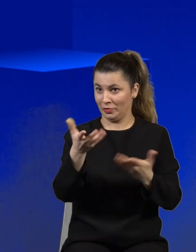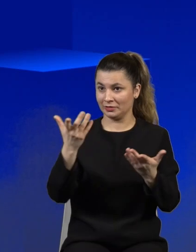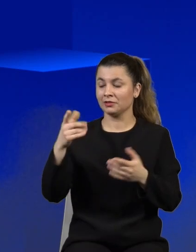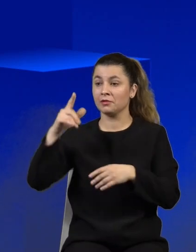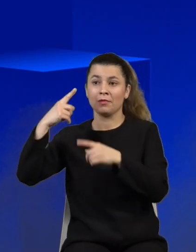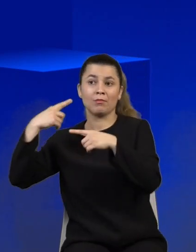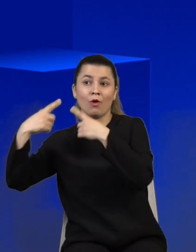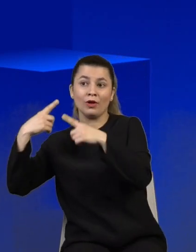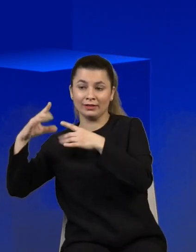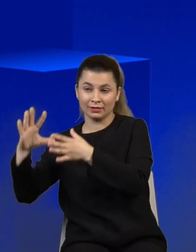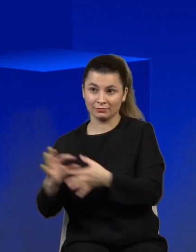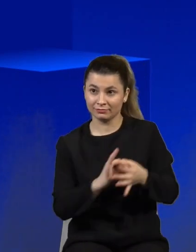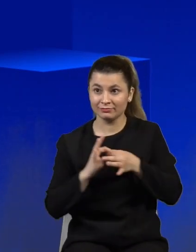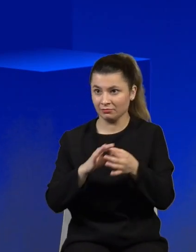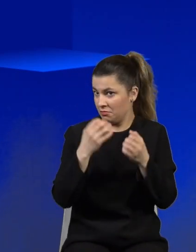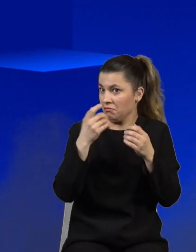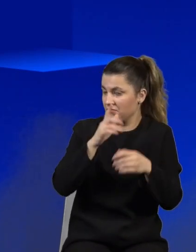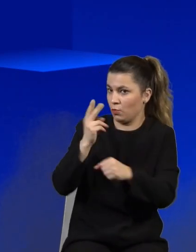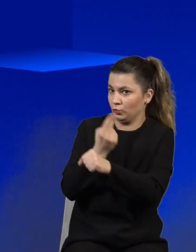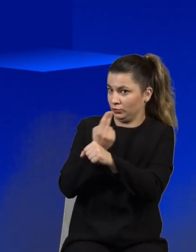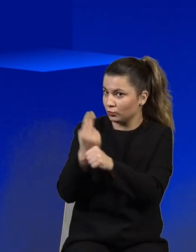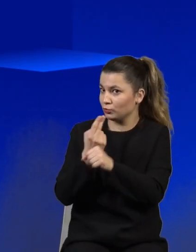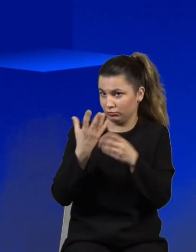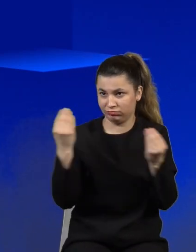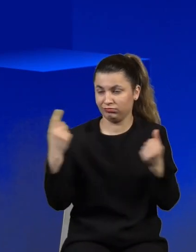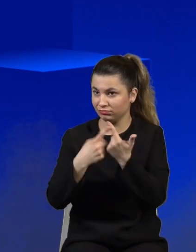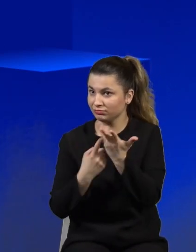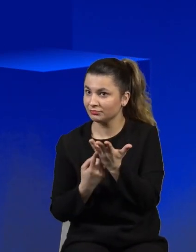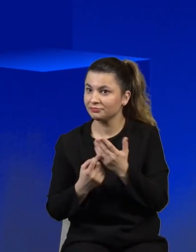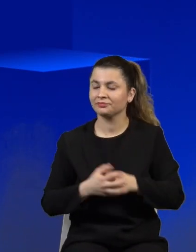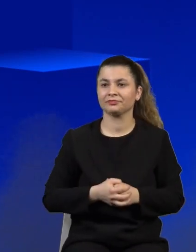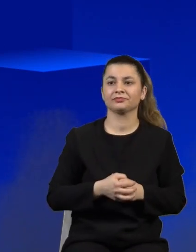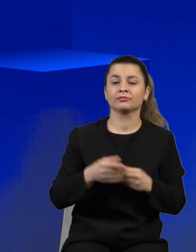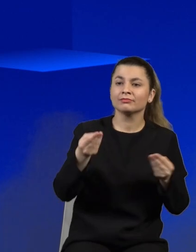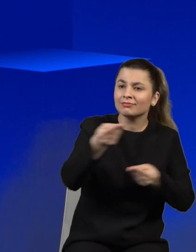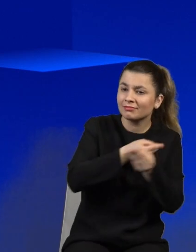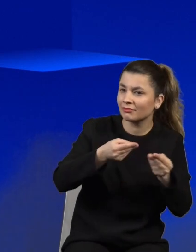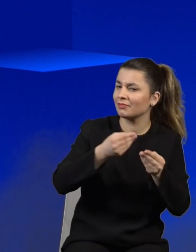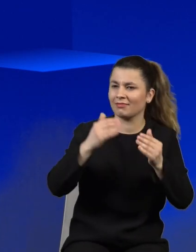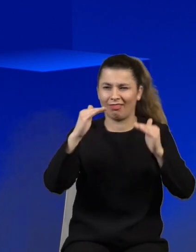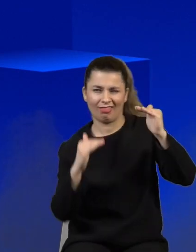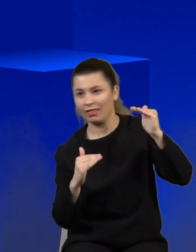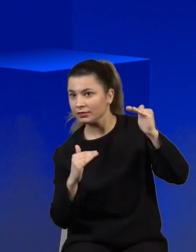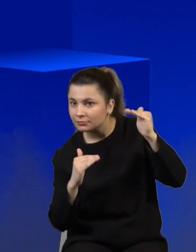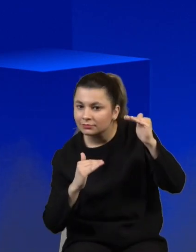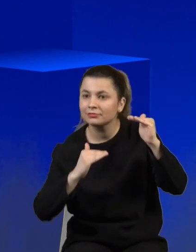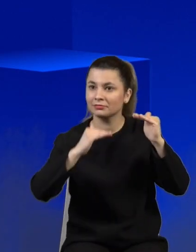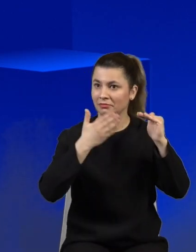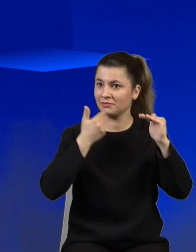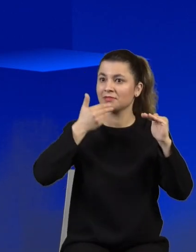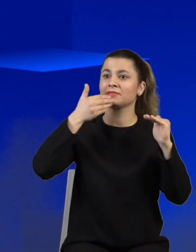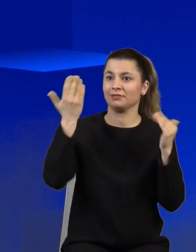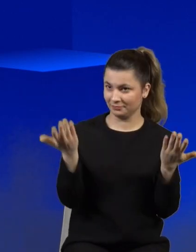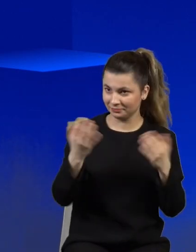convergence. And as we also heard this morning after the vote, that it is perceived that